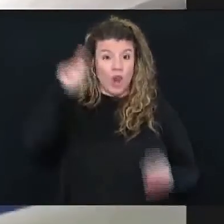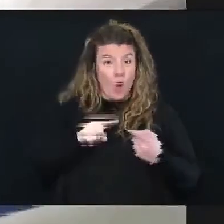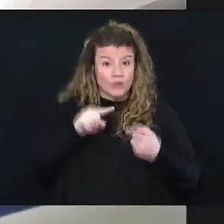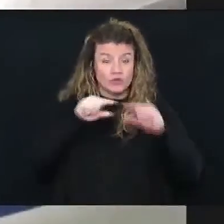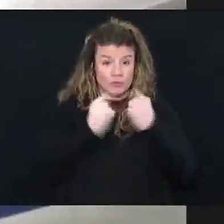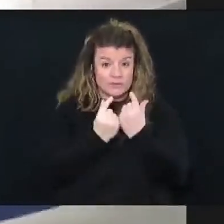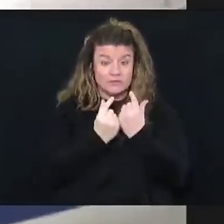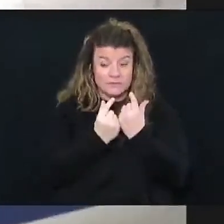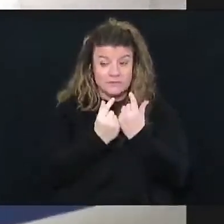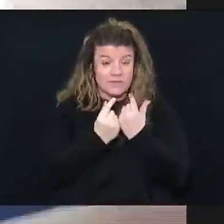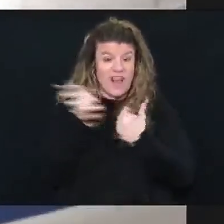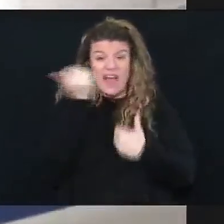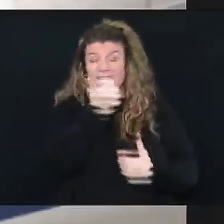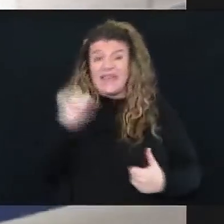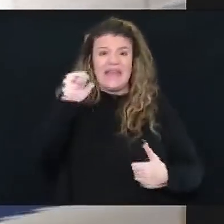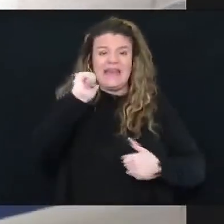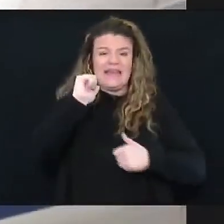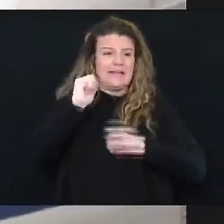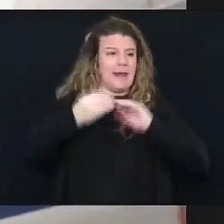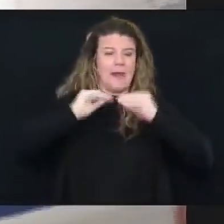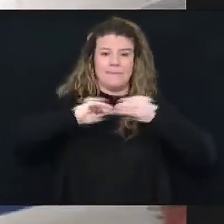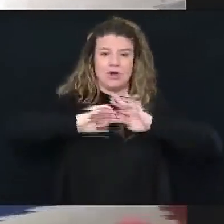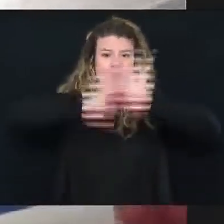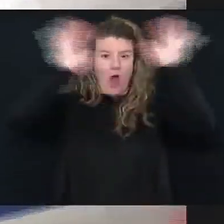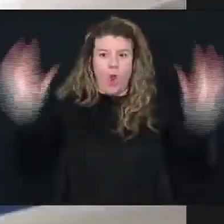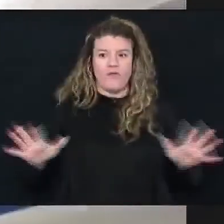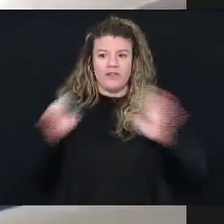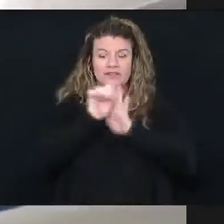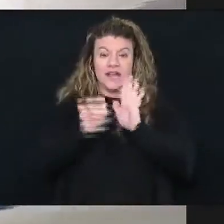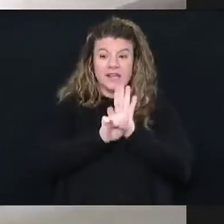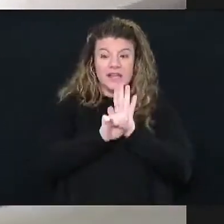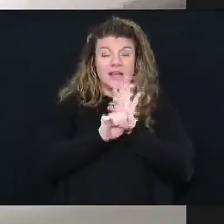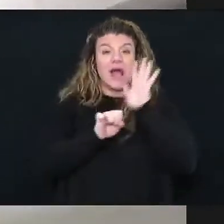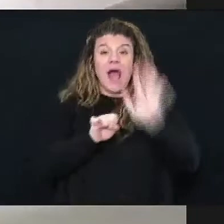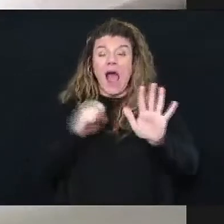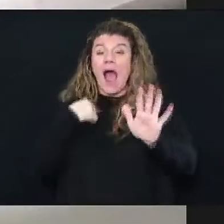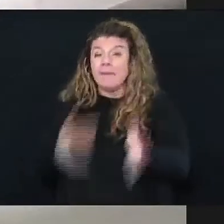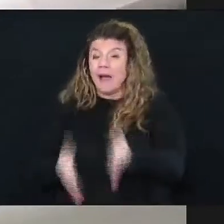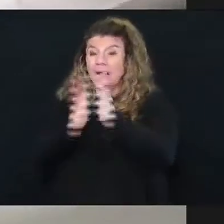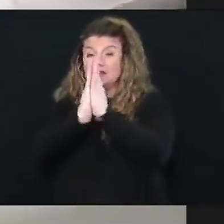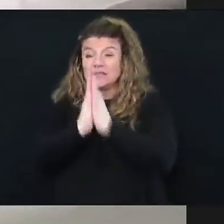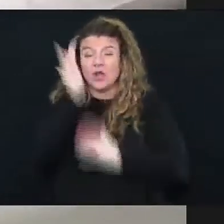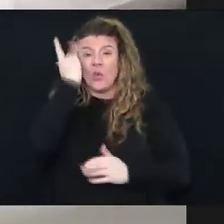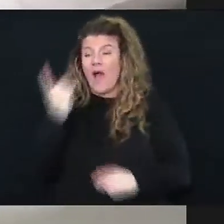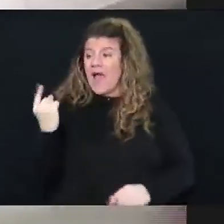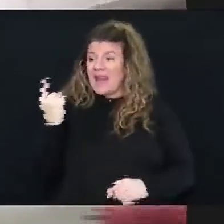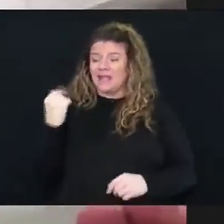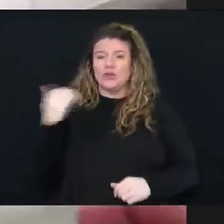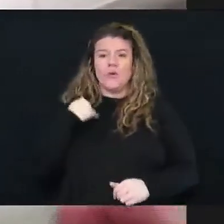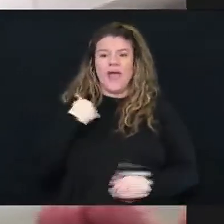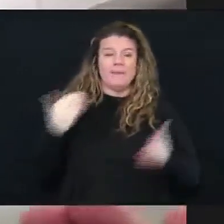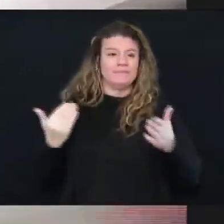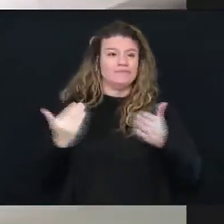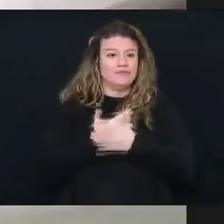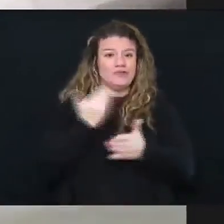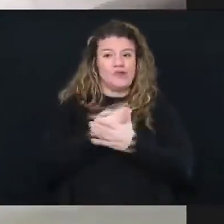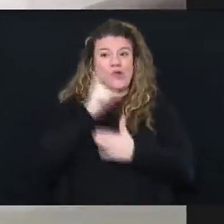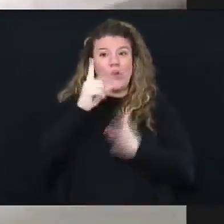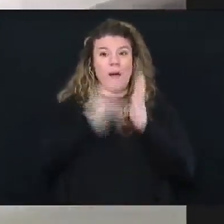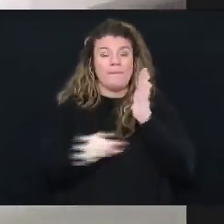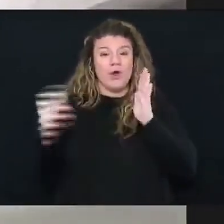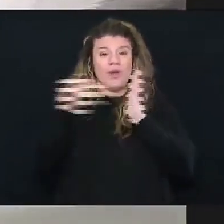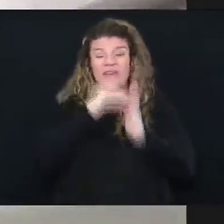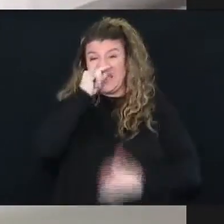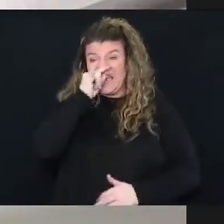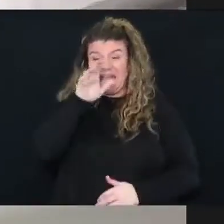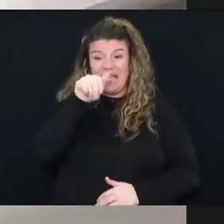groups of any demographic in this state. I asked because last week there were more than 1 million new pediatric